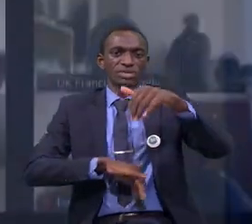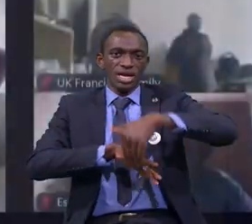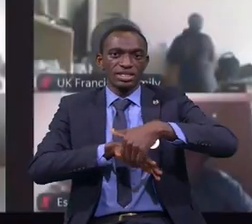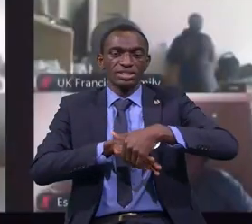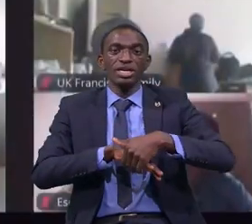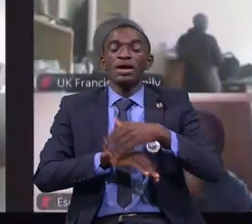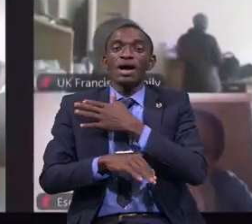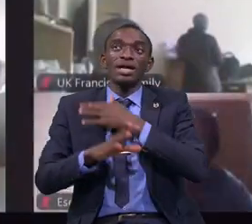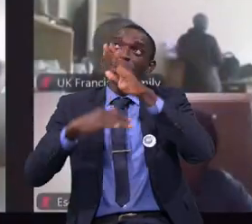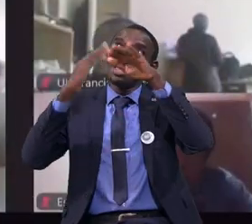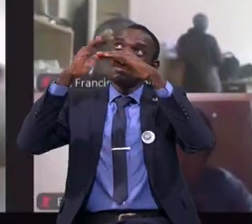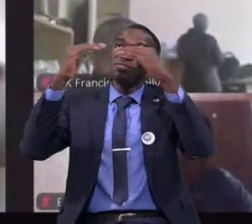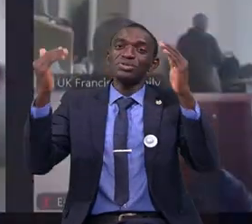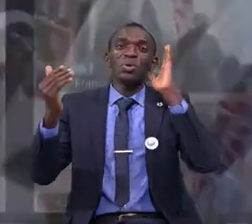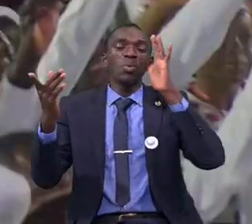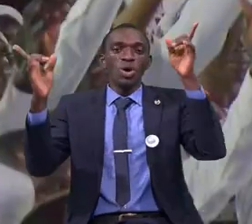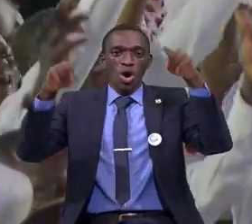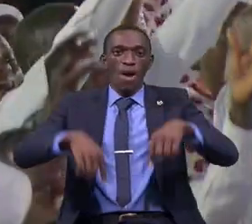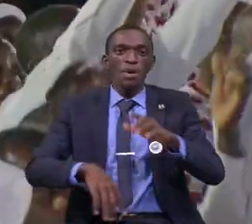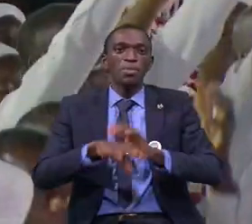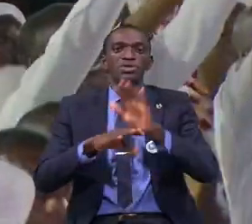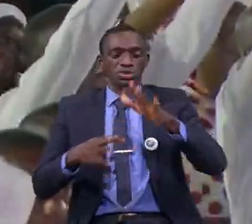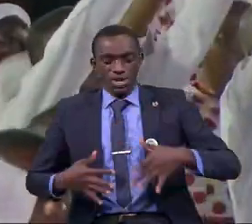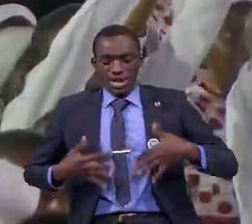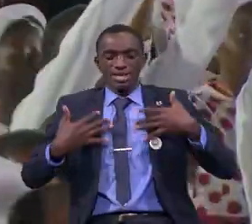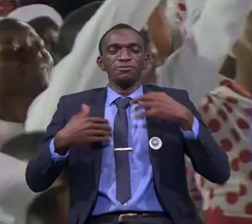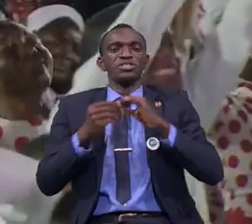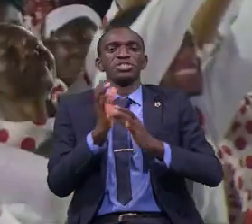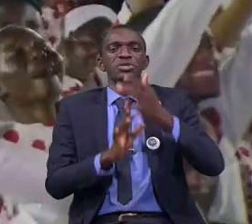Heaven will descend upon your life.